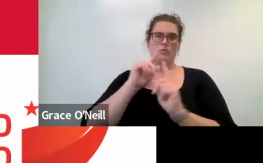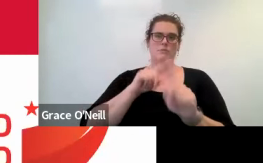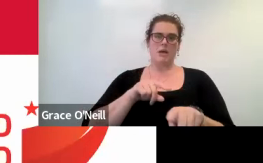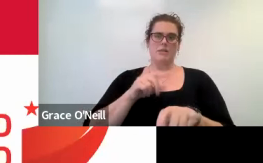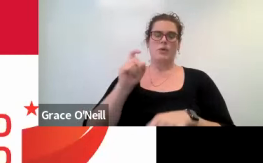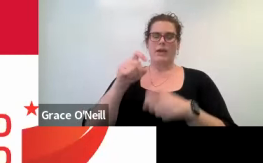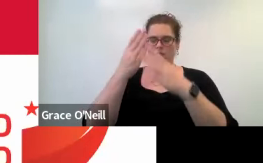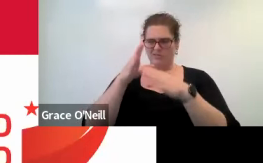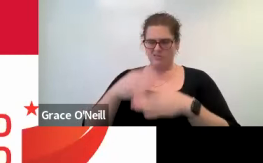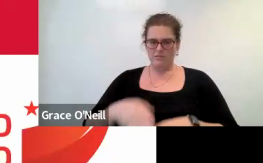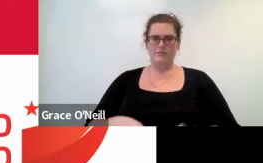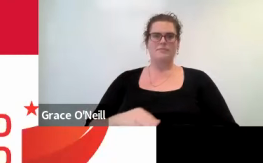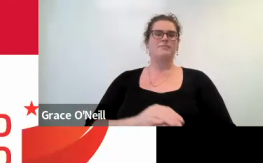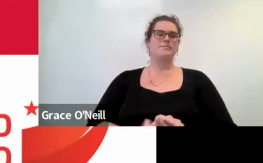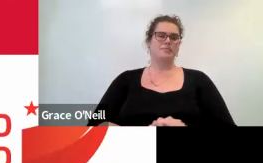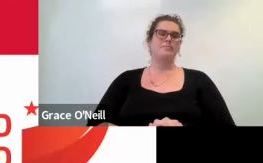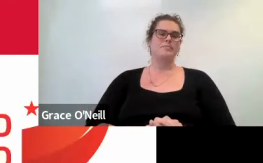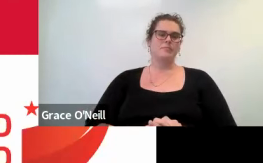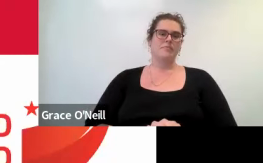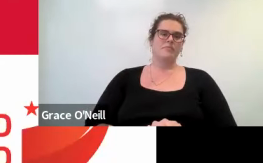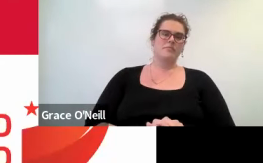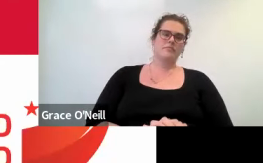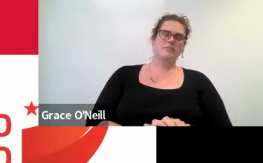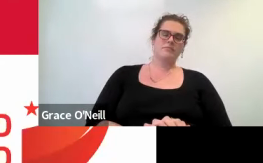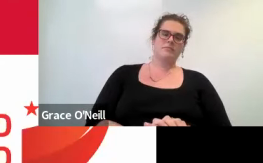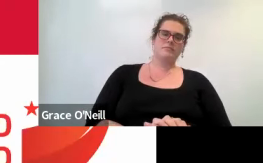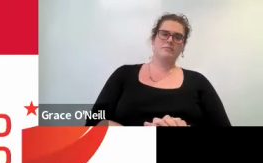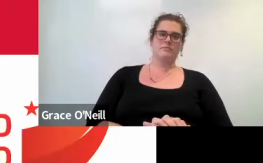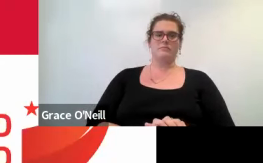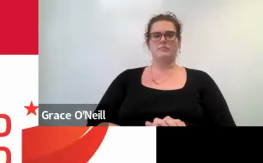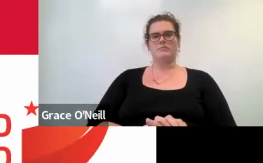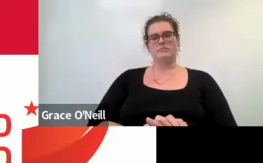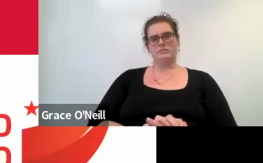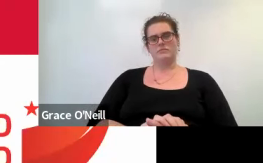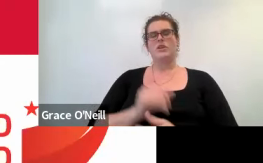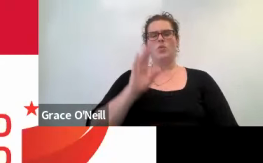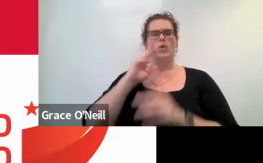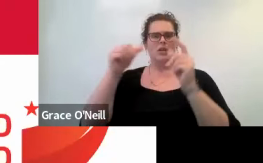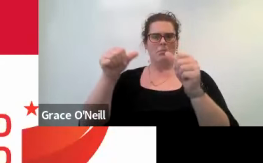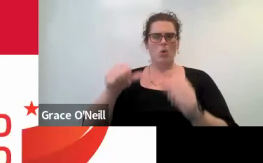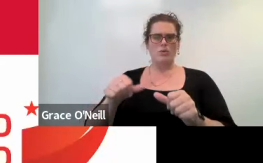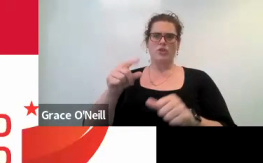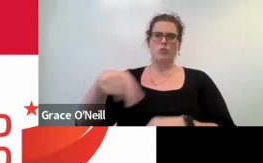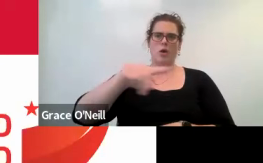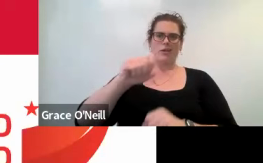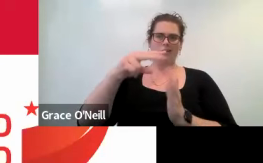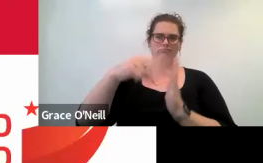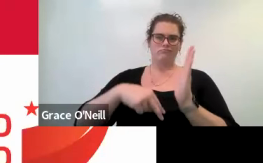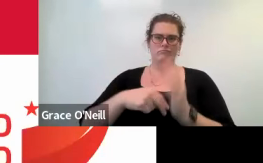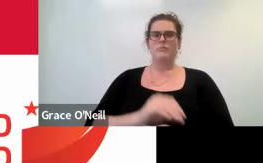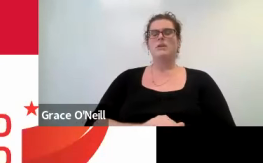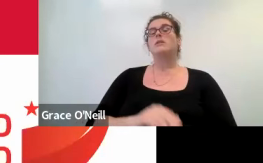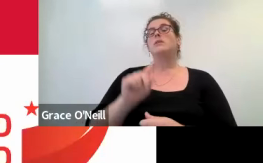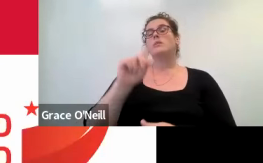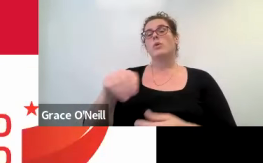post those so that you can see more detail of what those were. Question 19, are you able